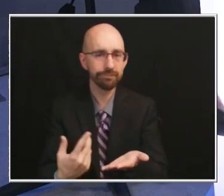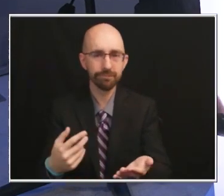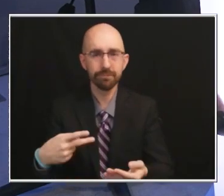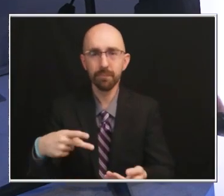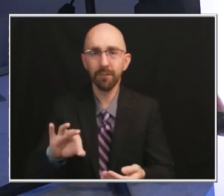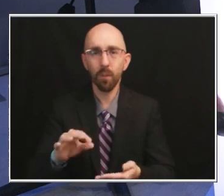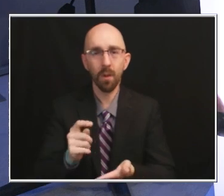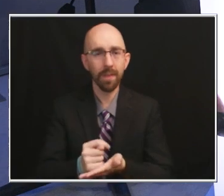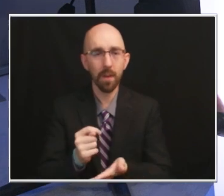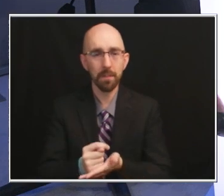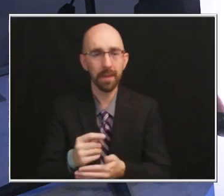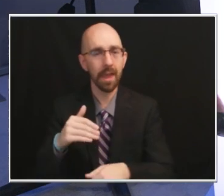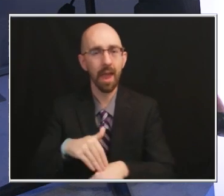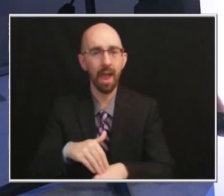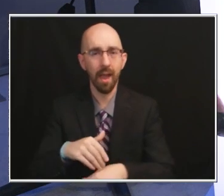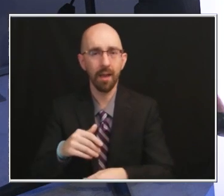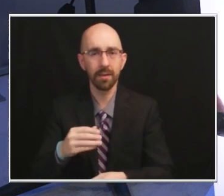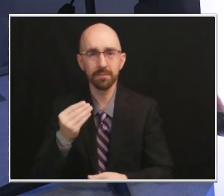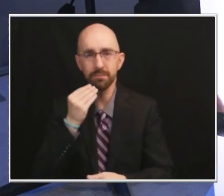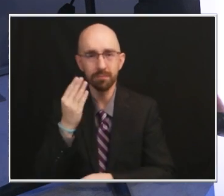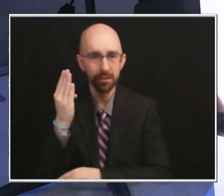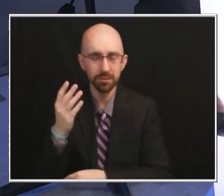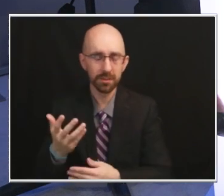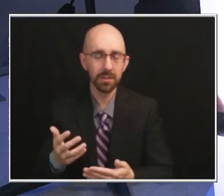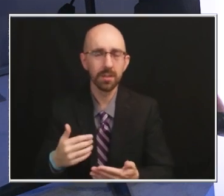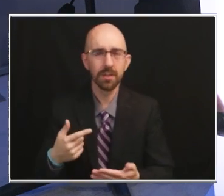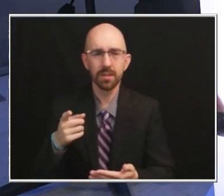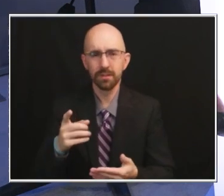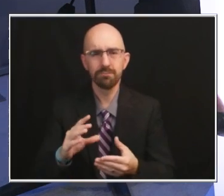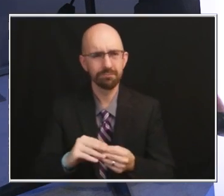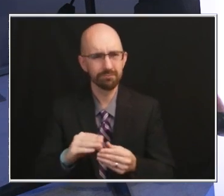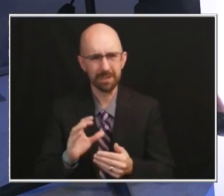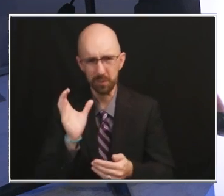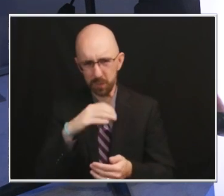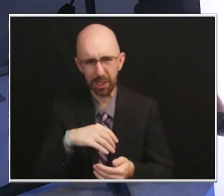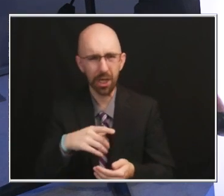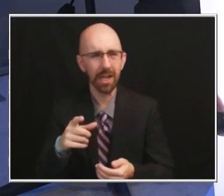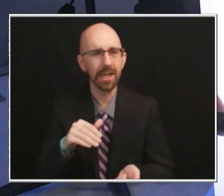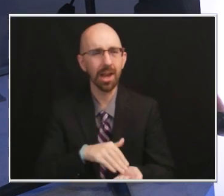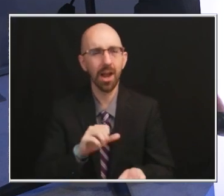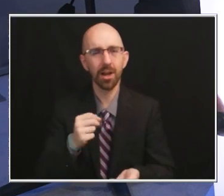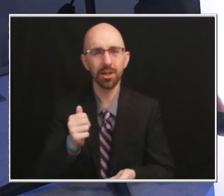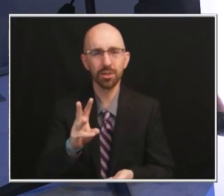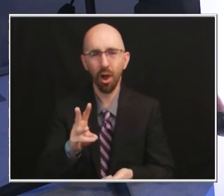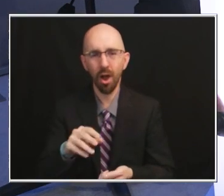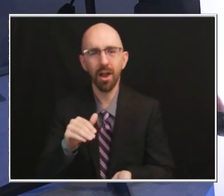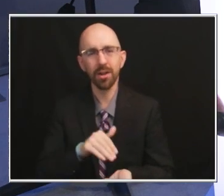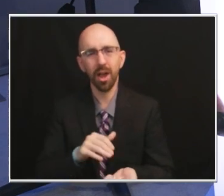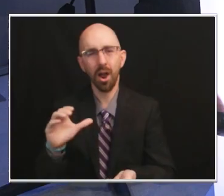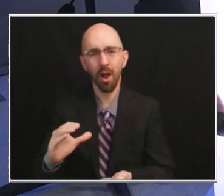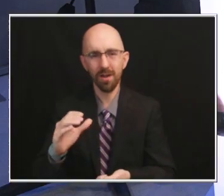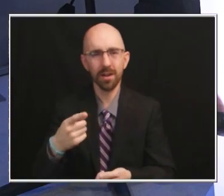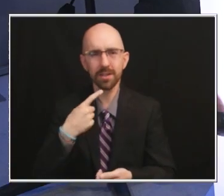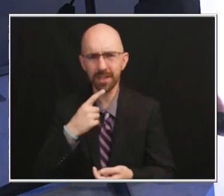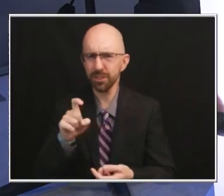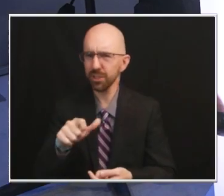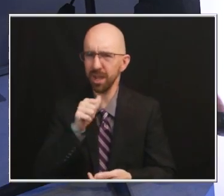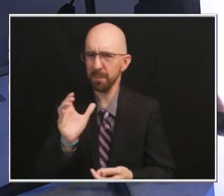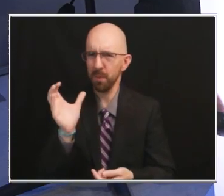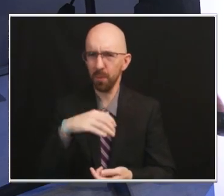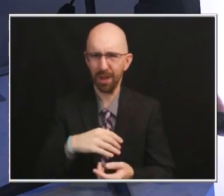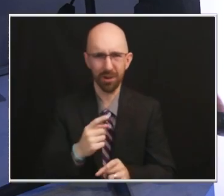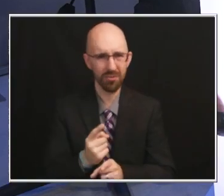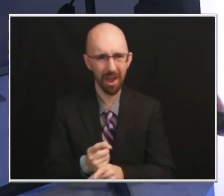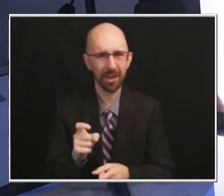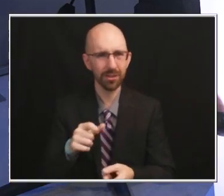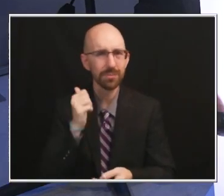at brunch. And I said, that's weird. And Dr. Shaw, Dr. Kokenauer and Dr. McCulloch said, it shouldn't be weird, right? We talk